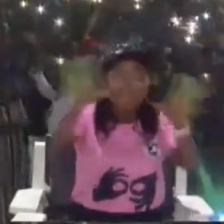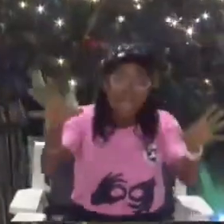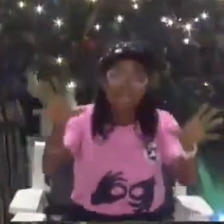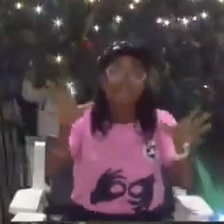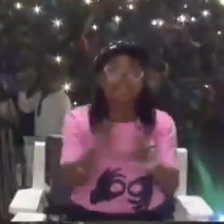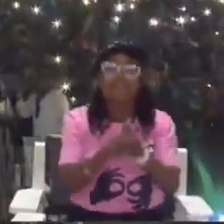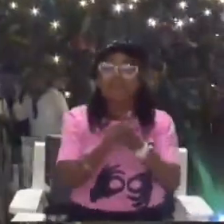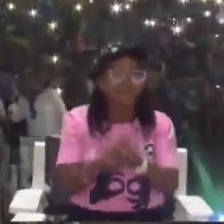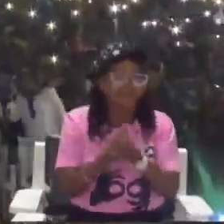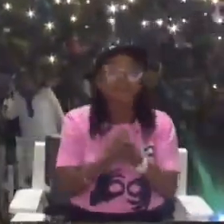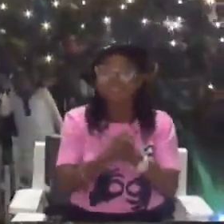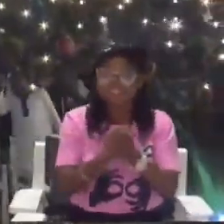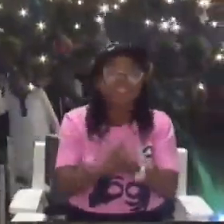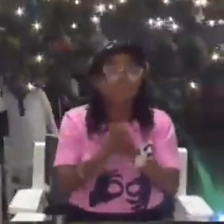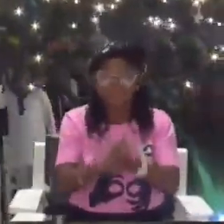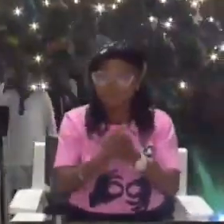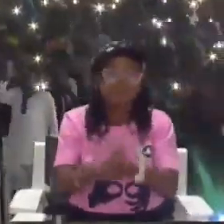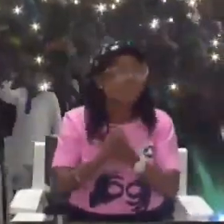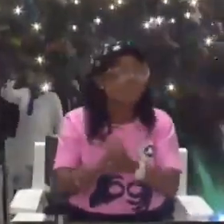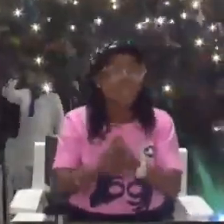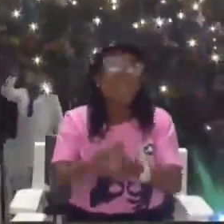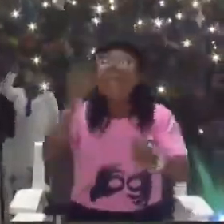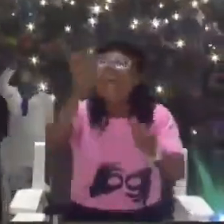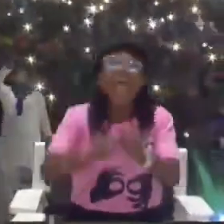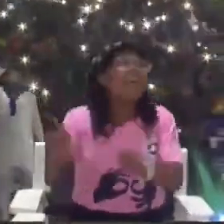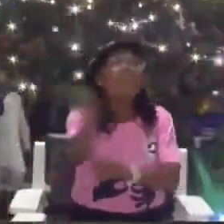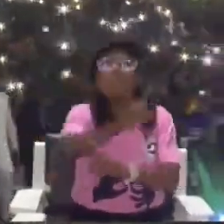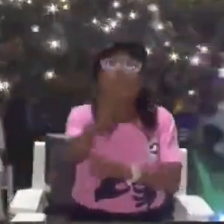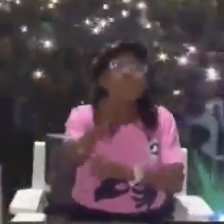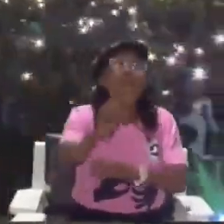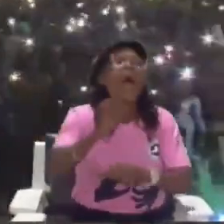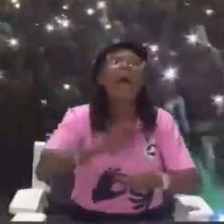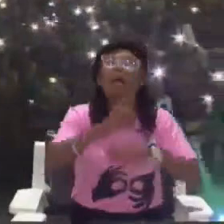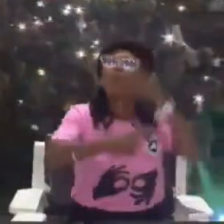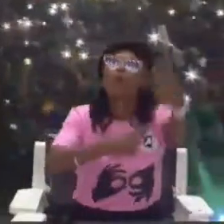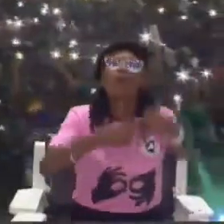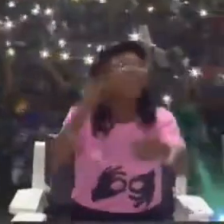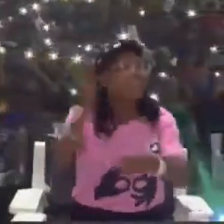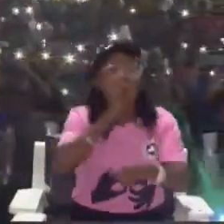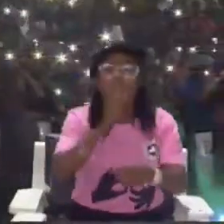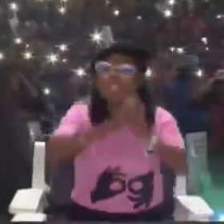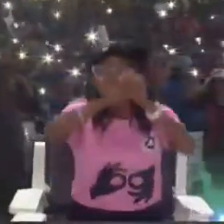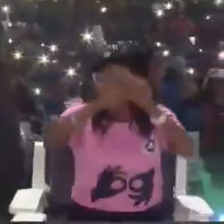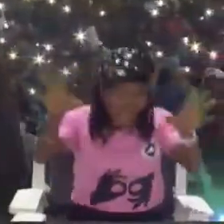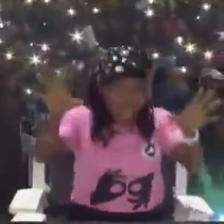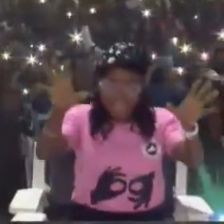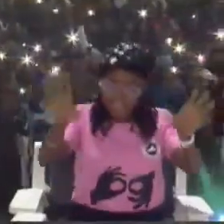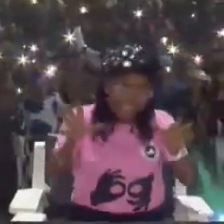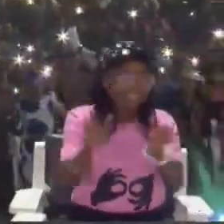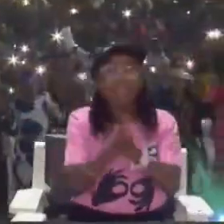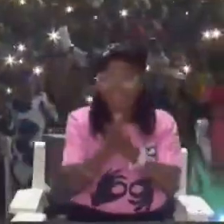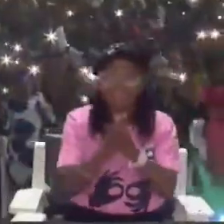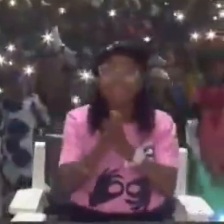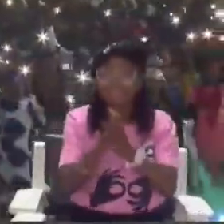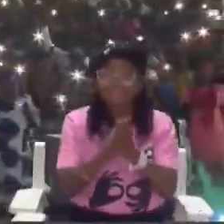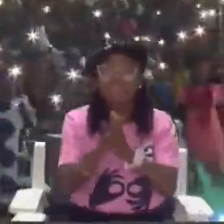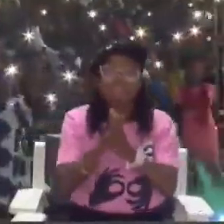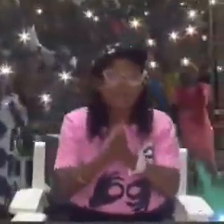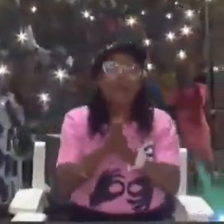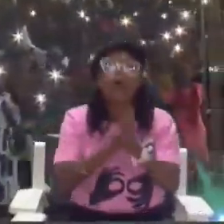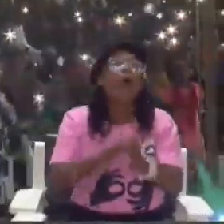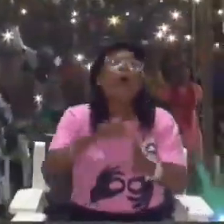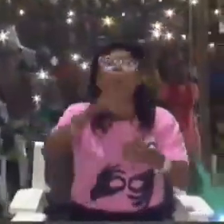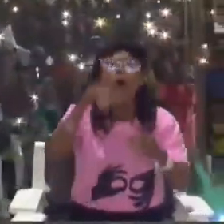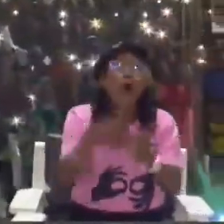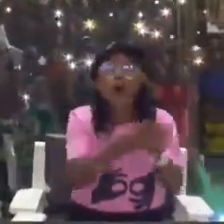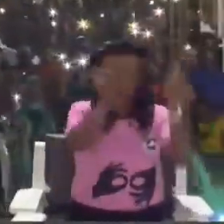ki imole ko wa. Everywhere I go, let there be light. Ibi ki bi ti mo ba lo je ki imole ko wa. Almighty God,